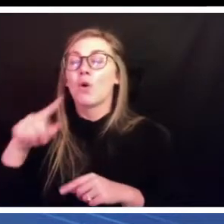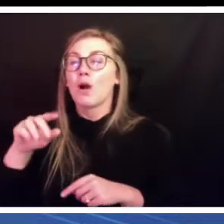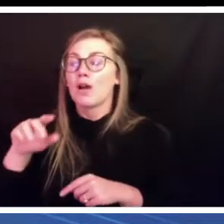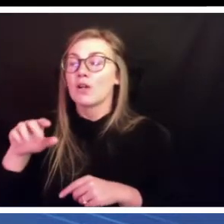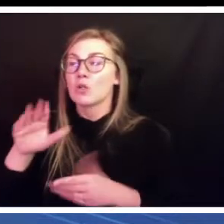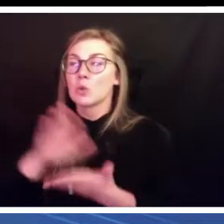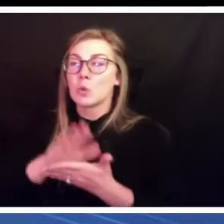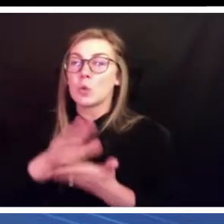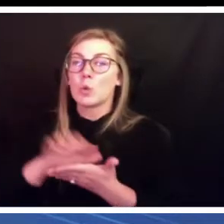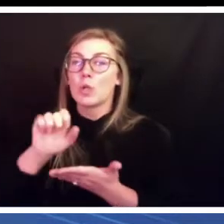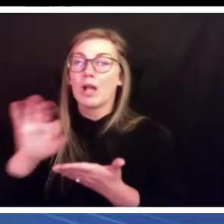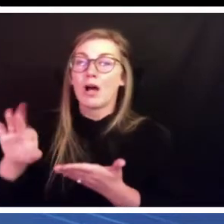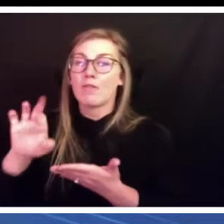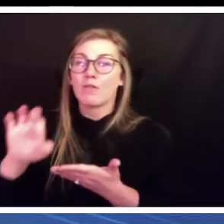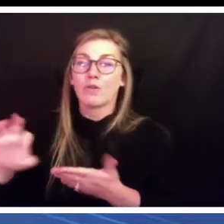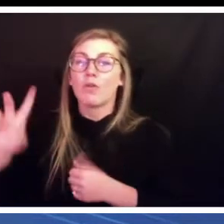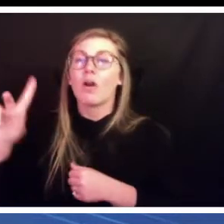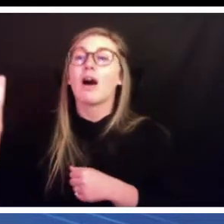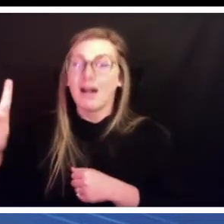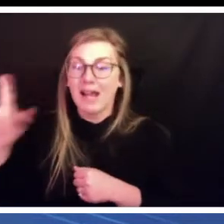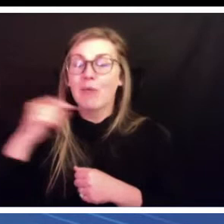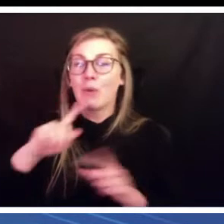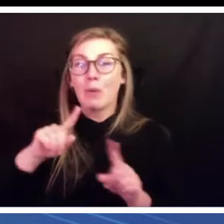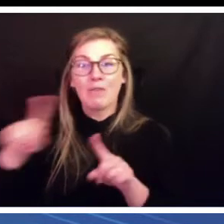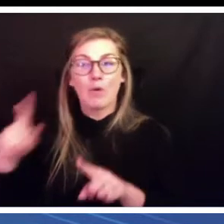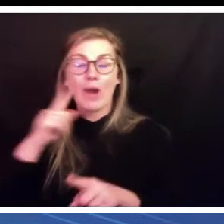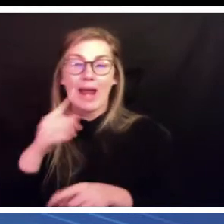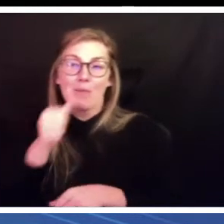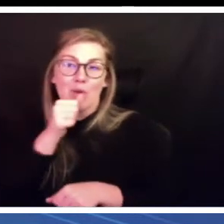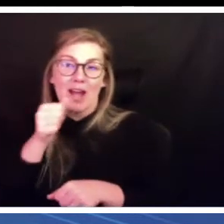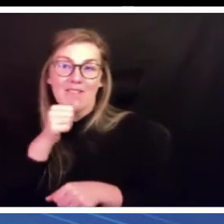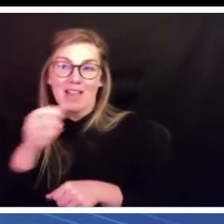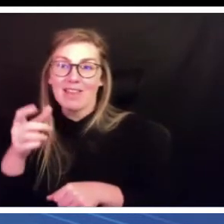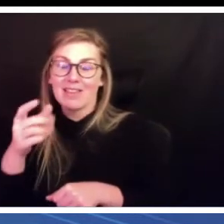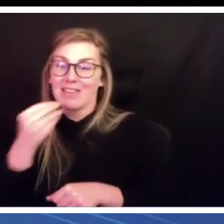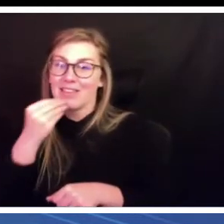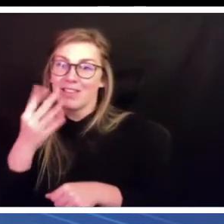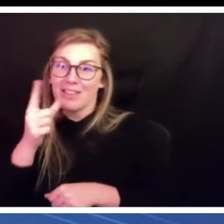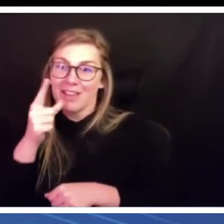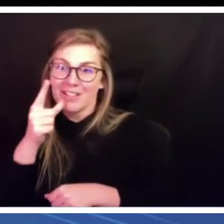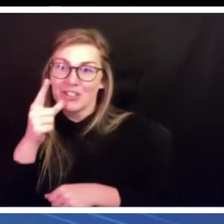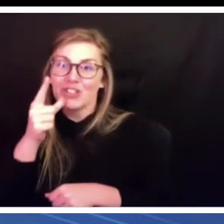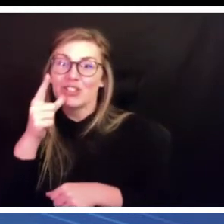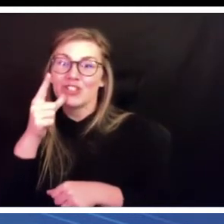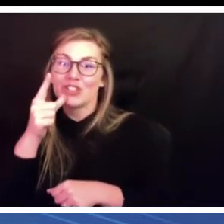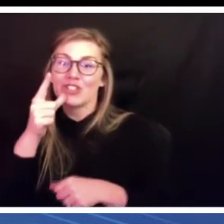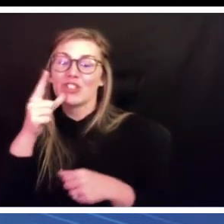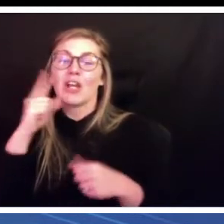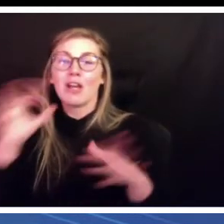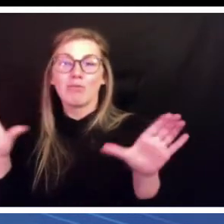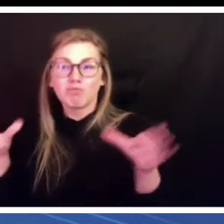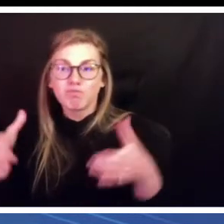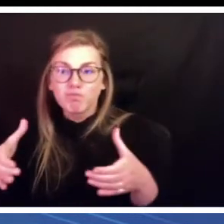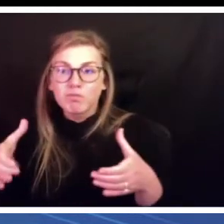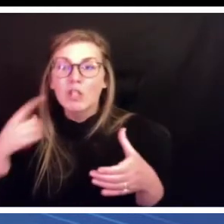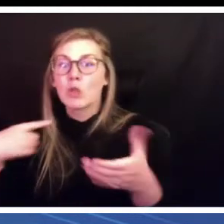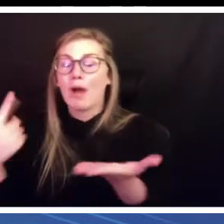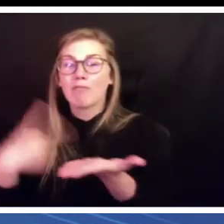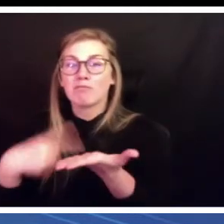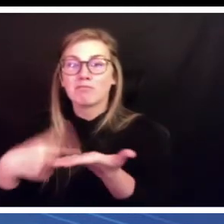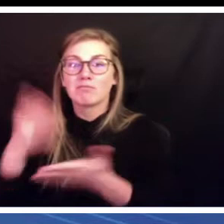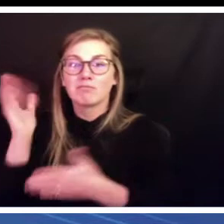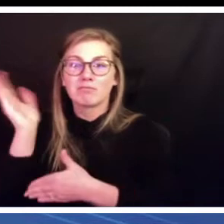of the actors there to tell them about careers in the world of performing arts. And it was probably the largest